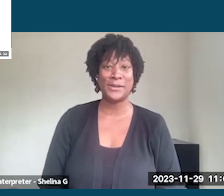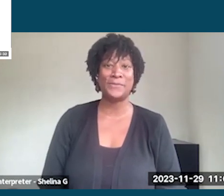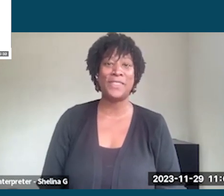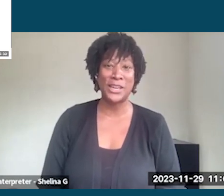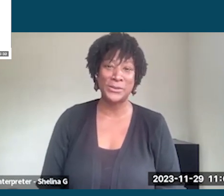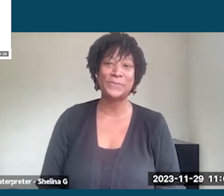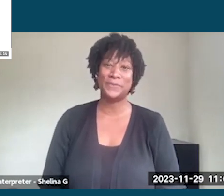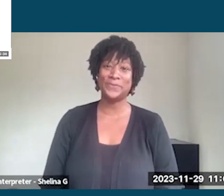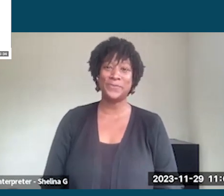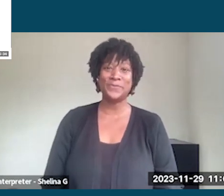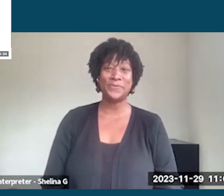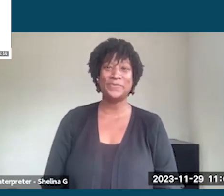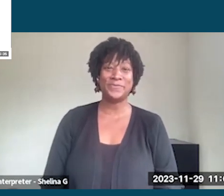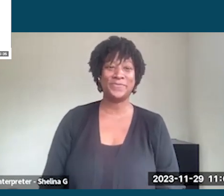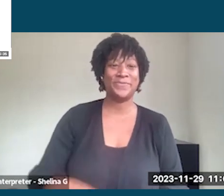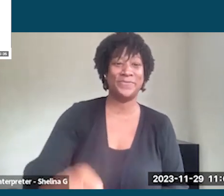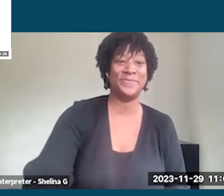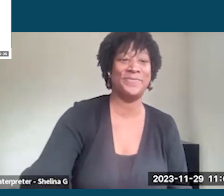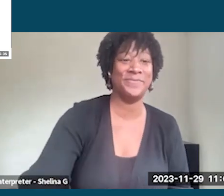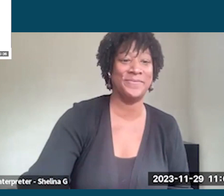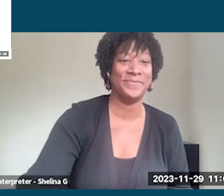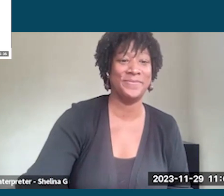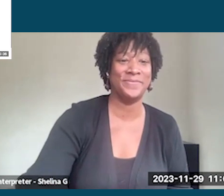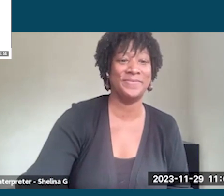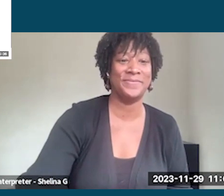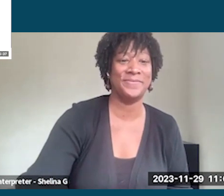background. So thank you.